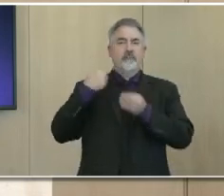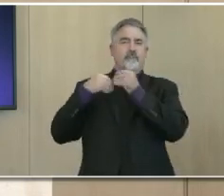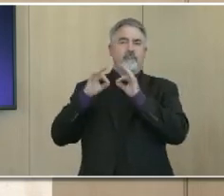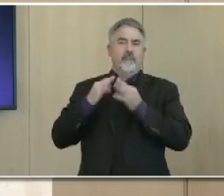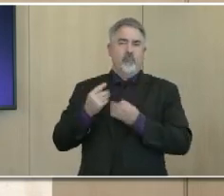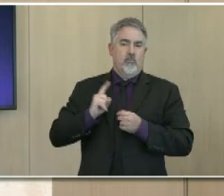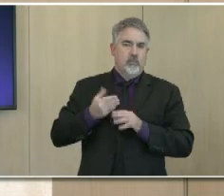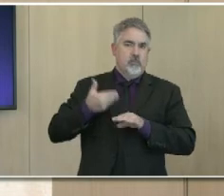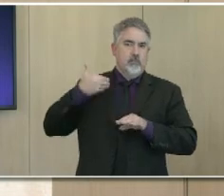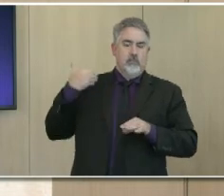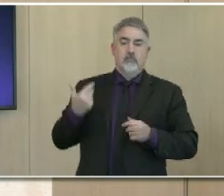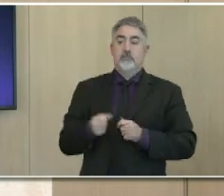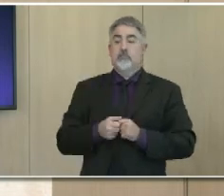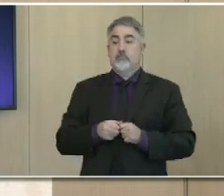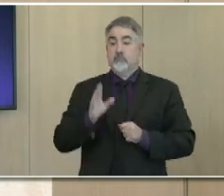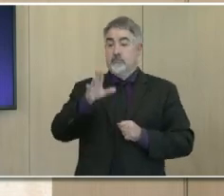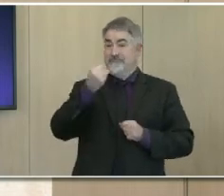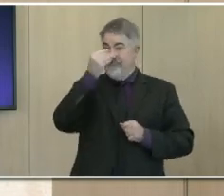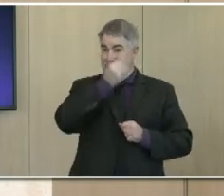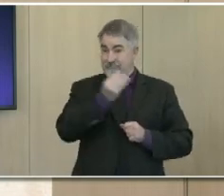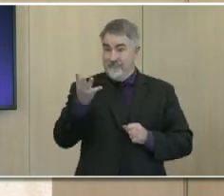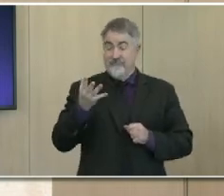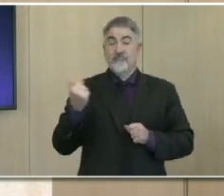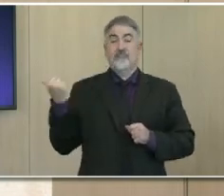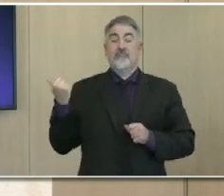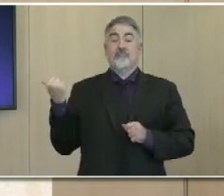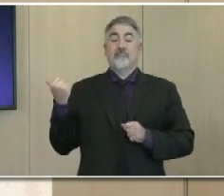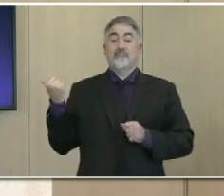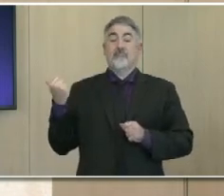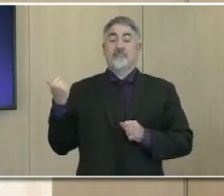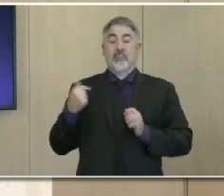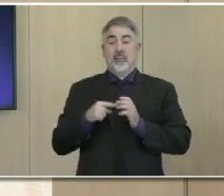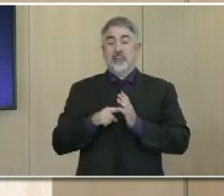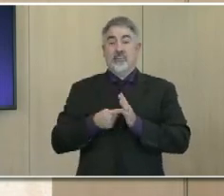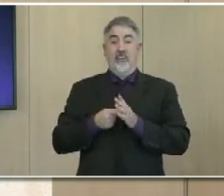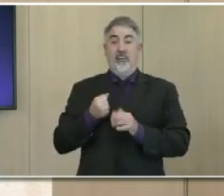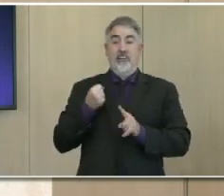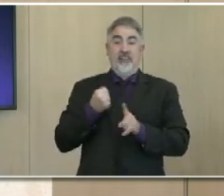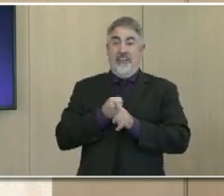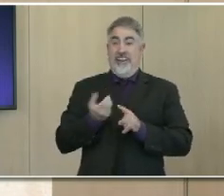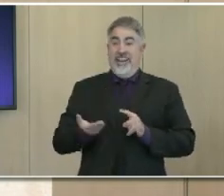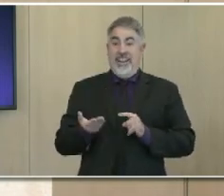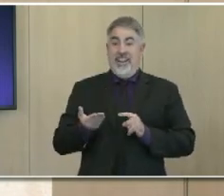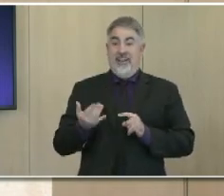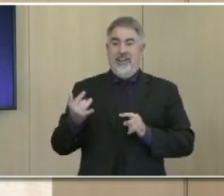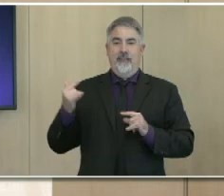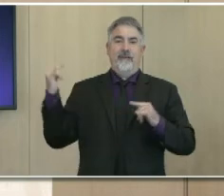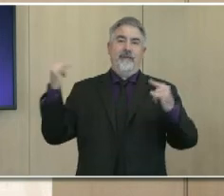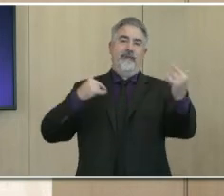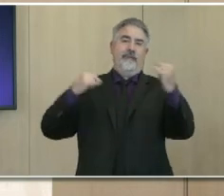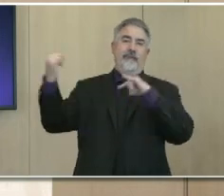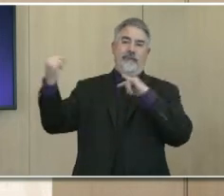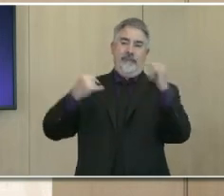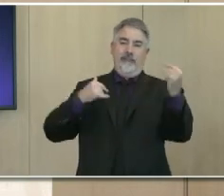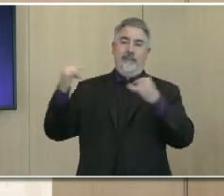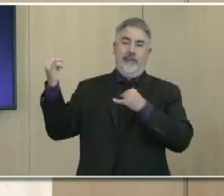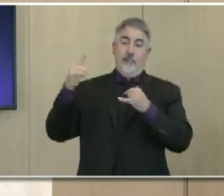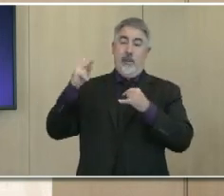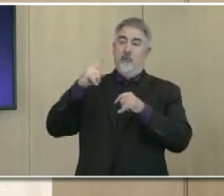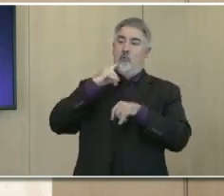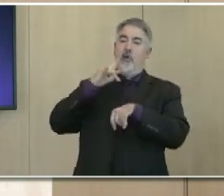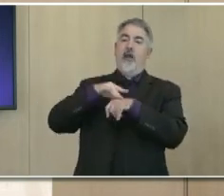for COVID-19 were travel-related, people that had traveled to China, to Italy, to